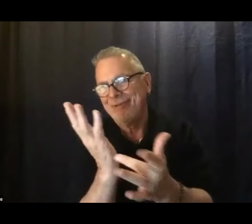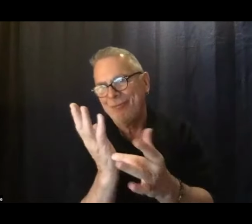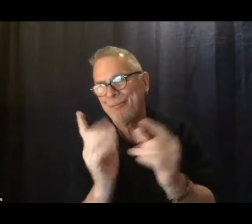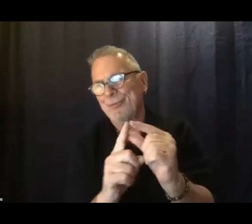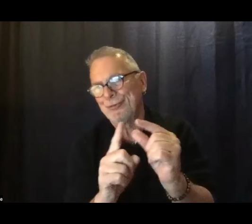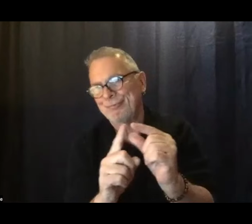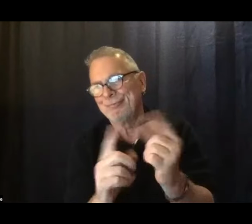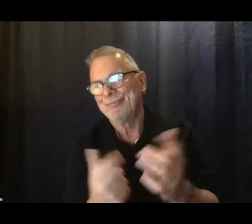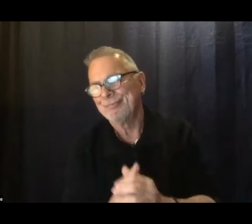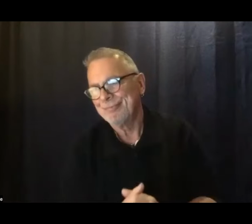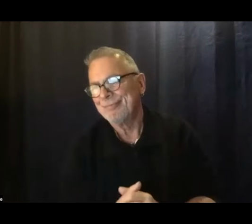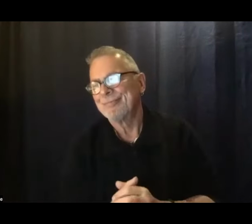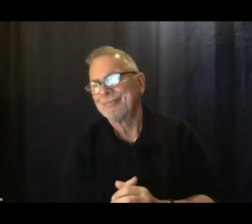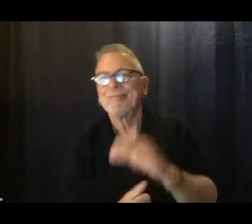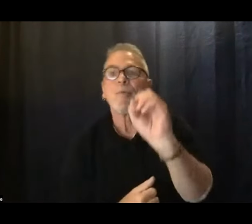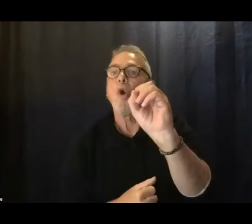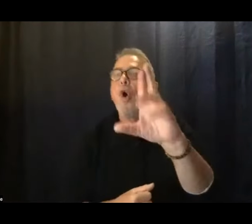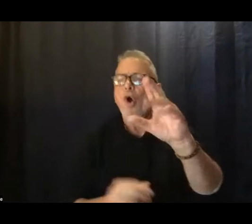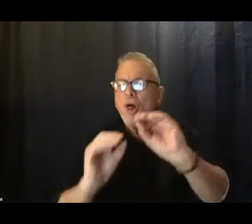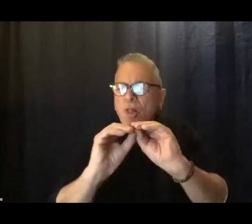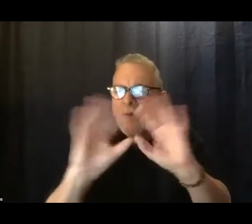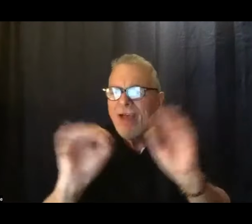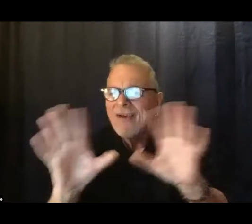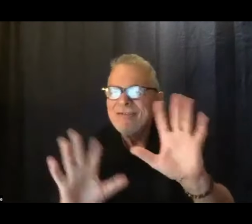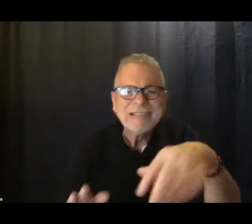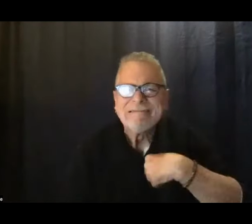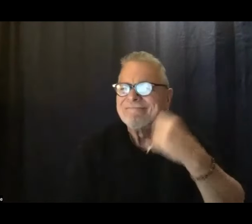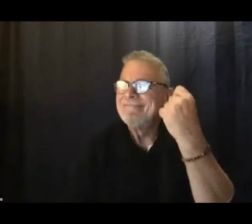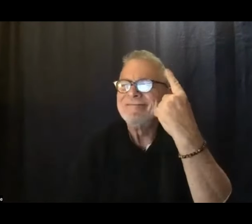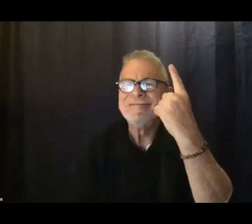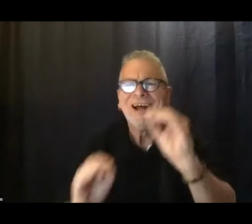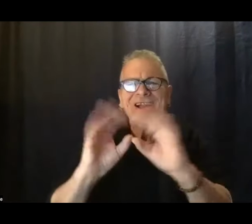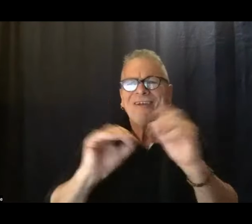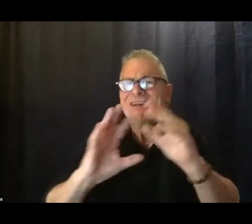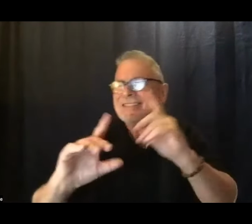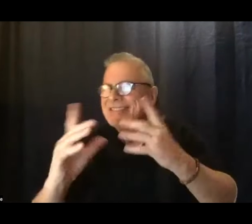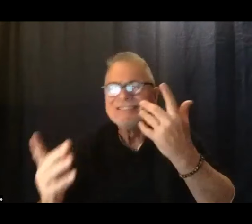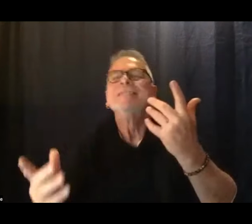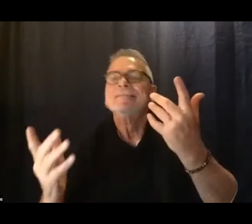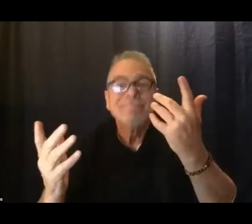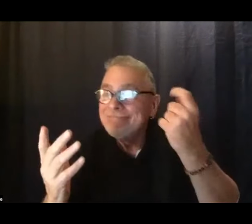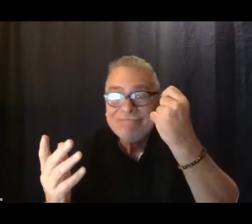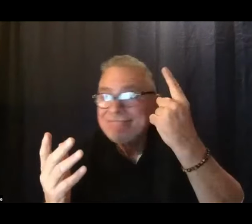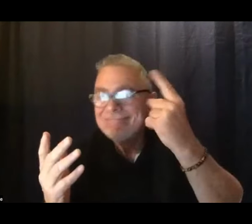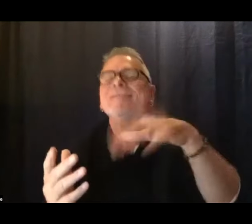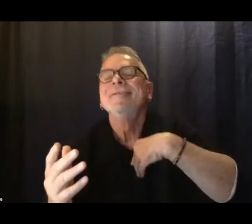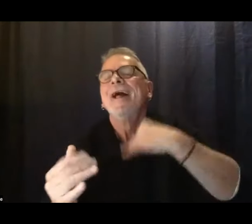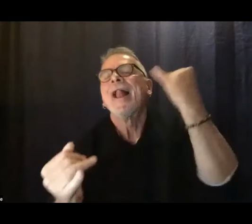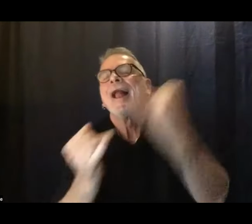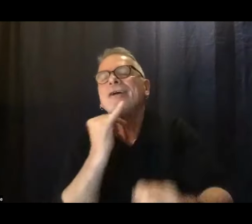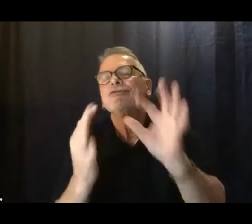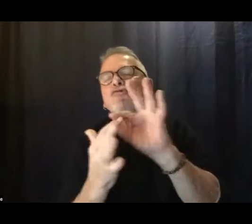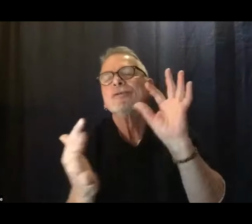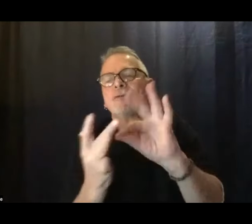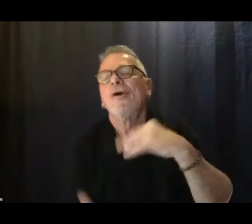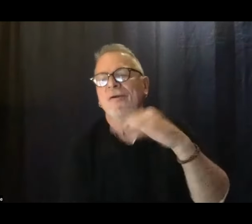those typically are fingerspelled. Those technology words and jargon words are very frequently within the items that